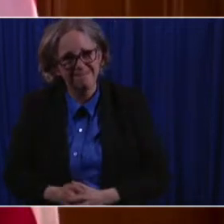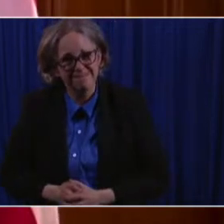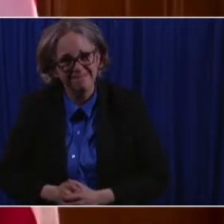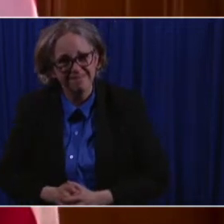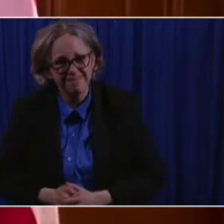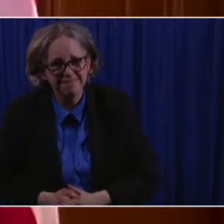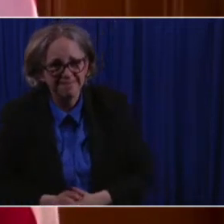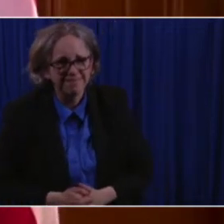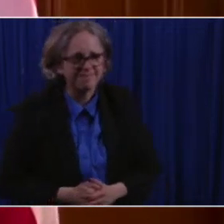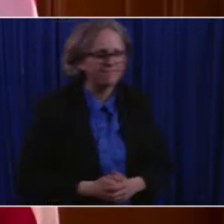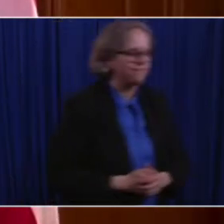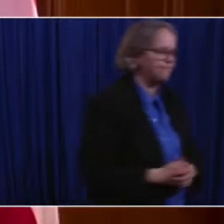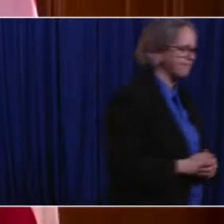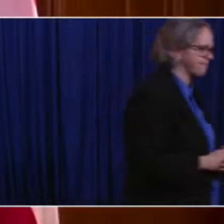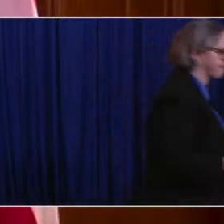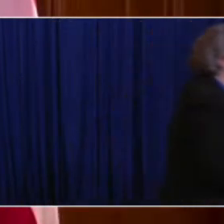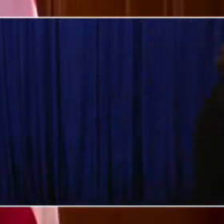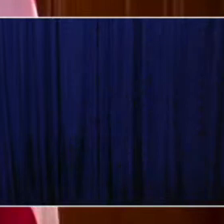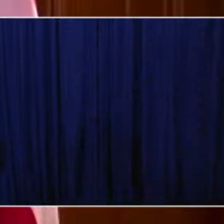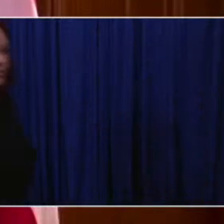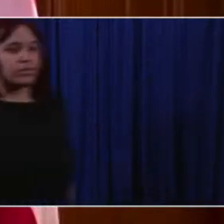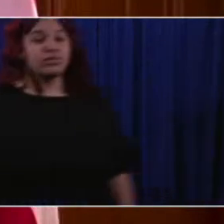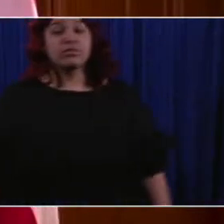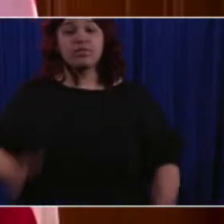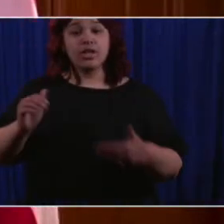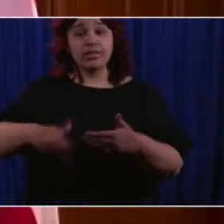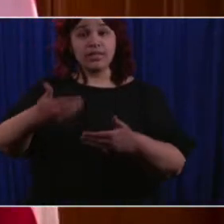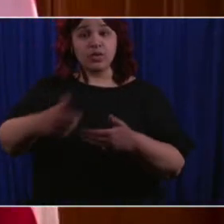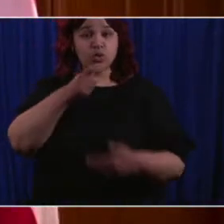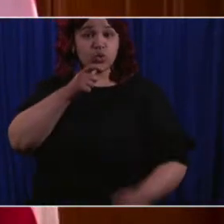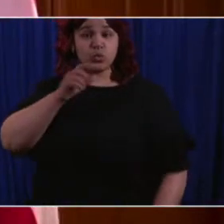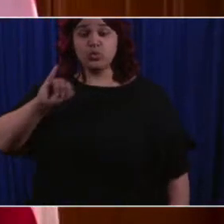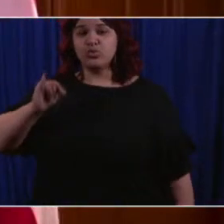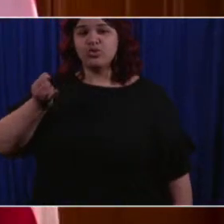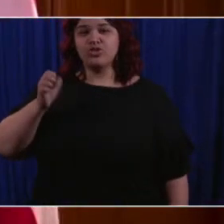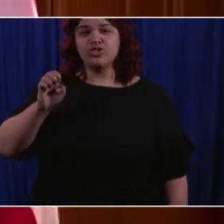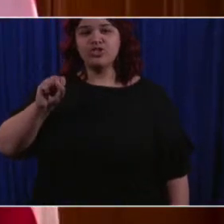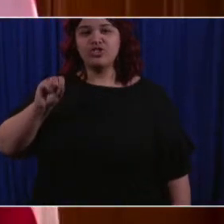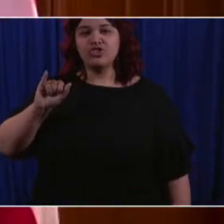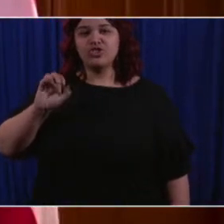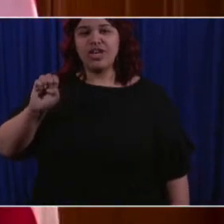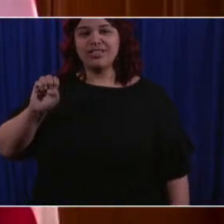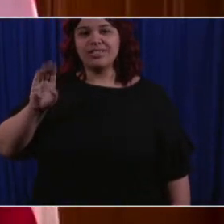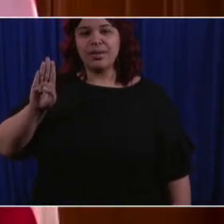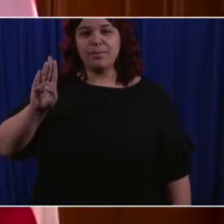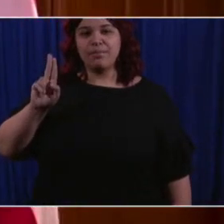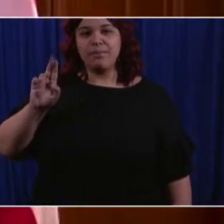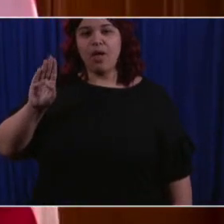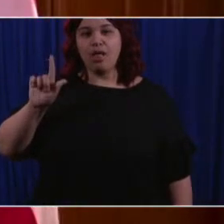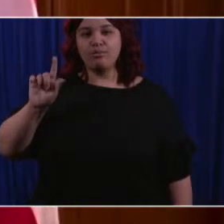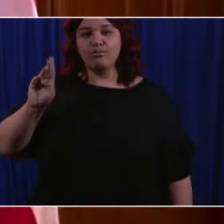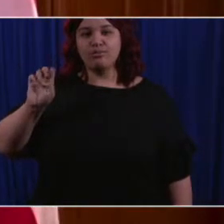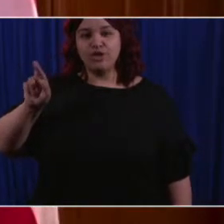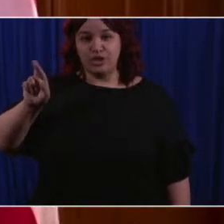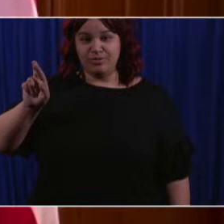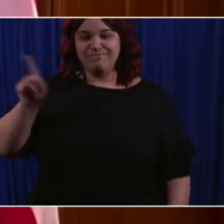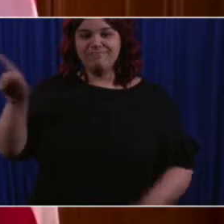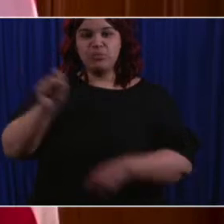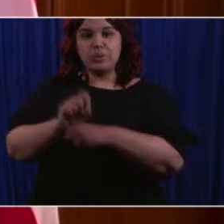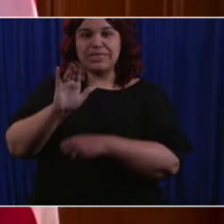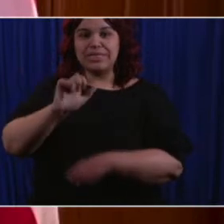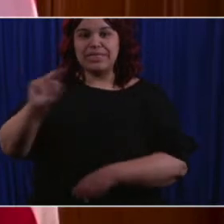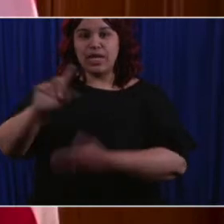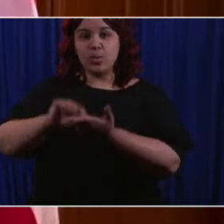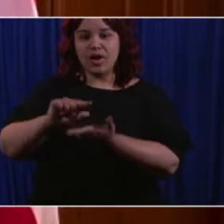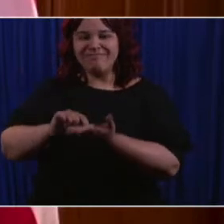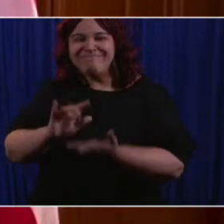from Jesse Balmert at the Cincinnati Enquirer. Hello, Governor. Jesse? My question is